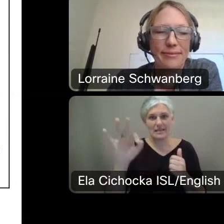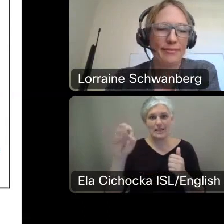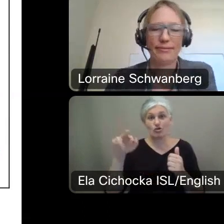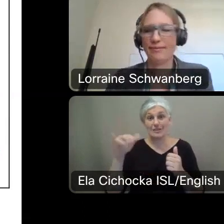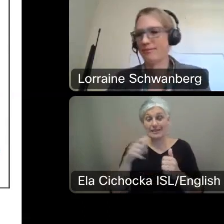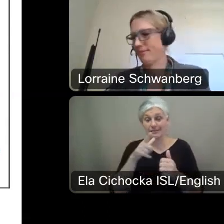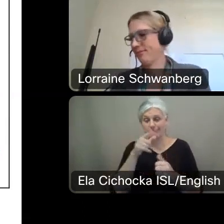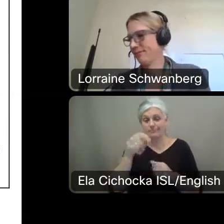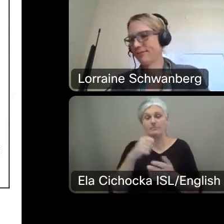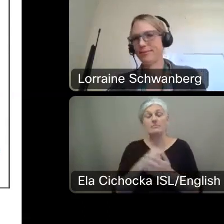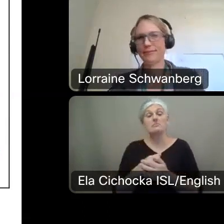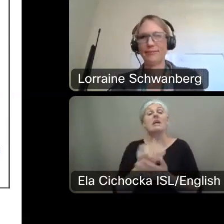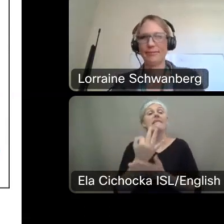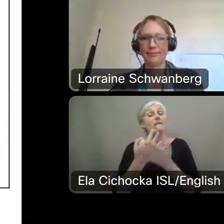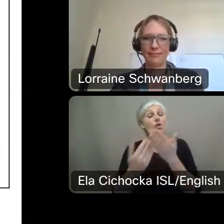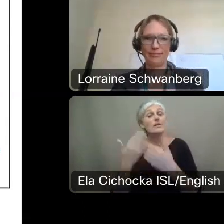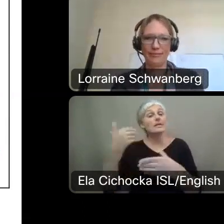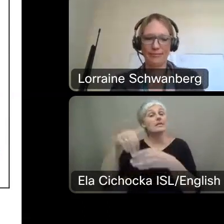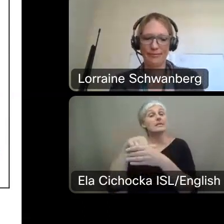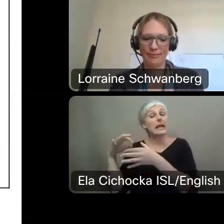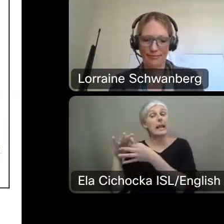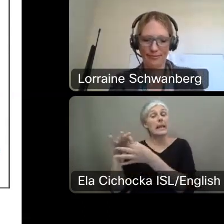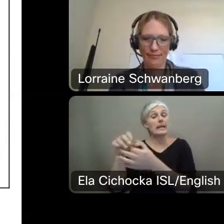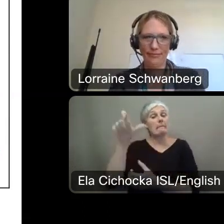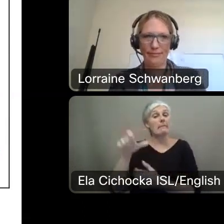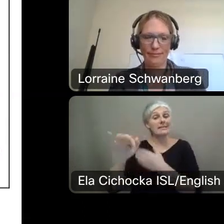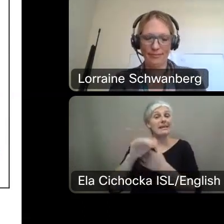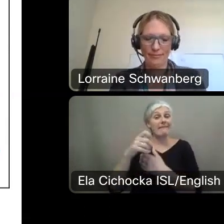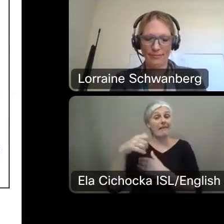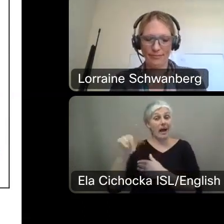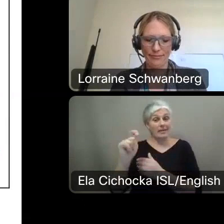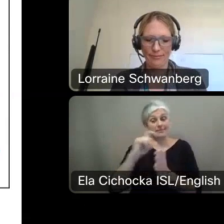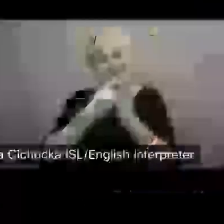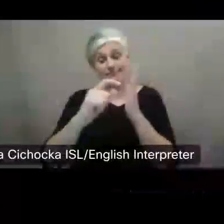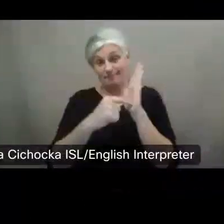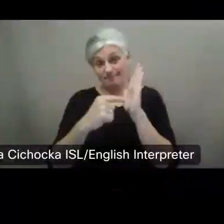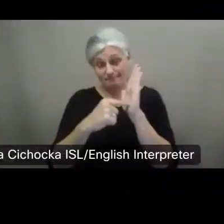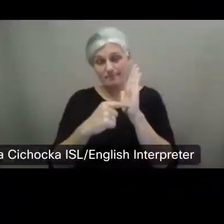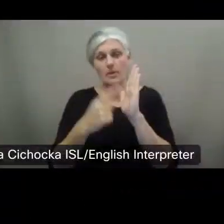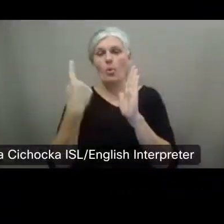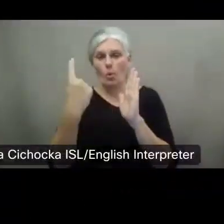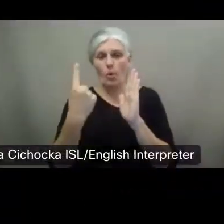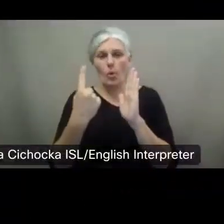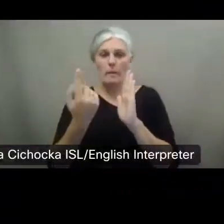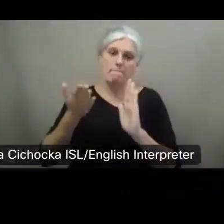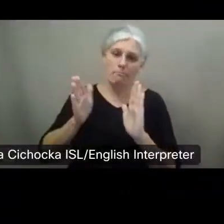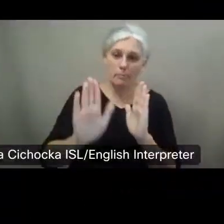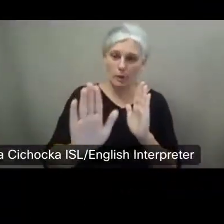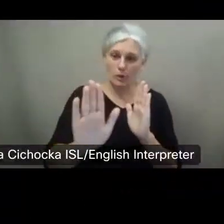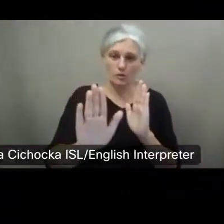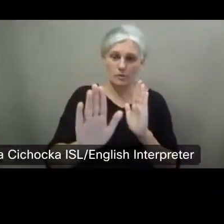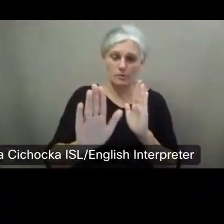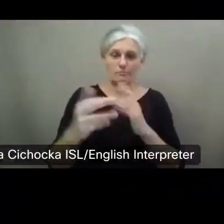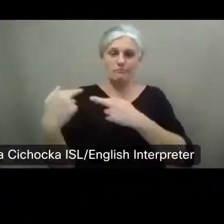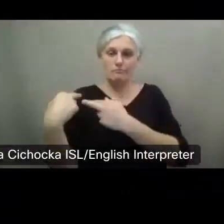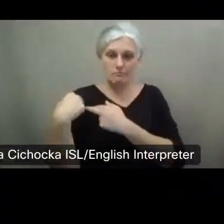few important aspects in relation to the Patient Safety Act. I suppose one of them is the mandatory obligation and the clear